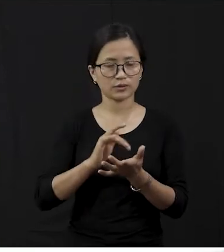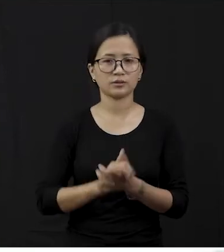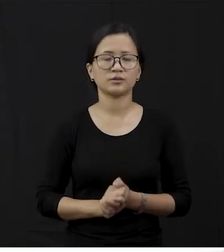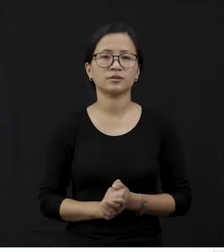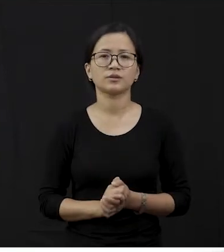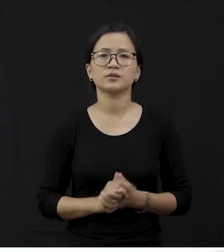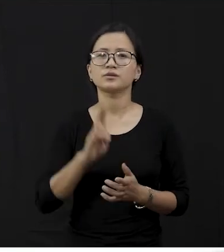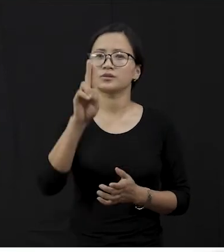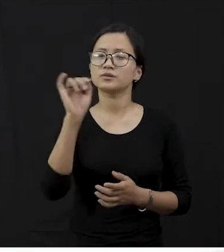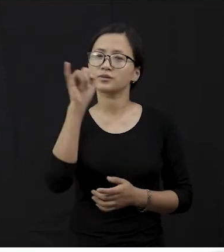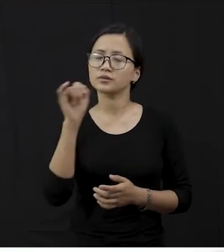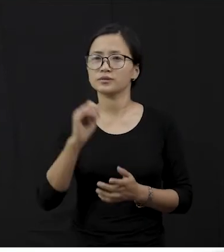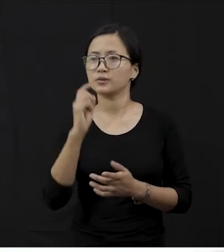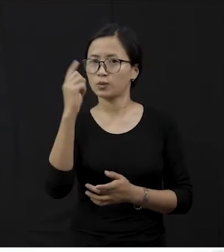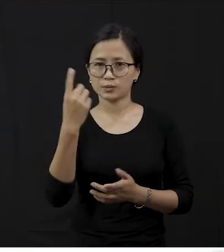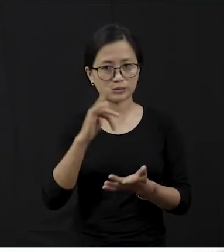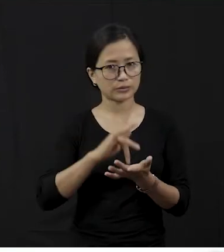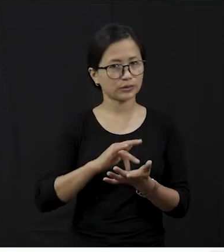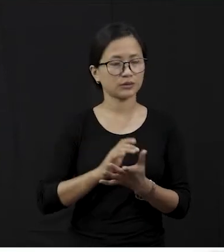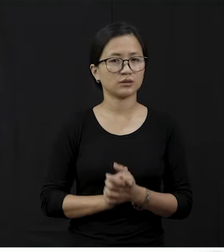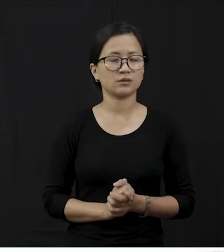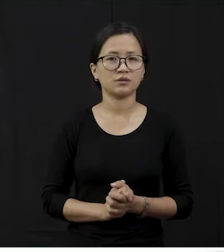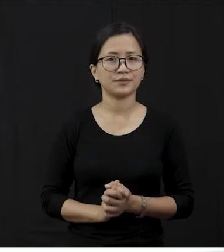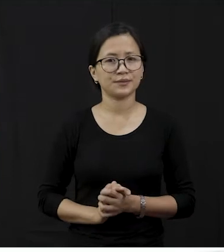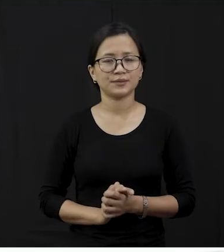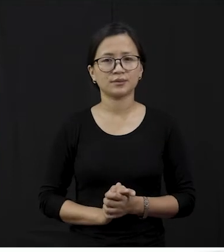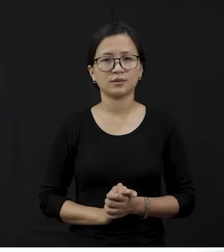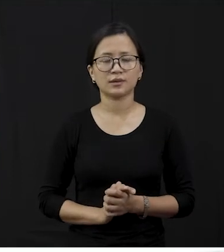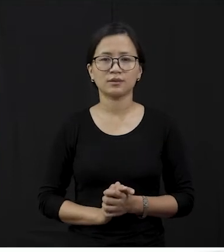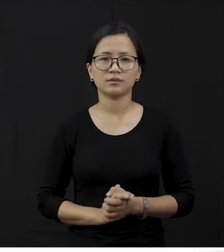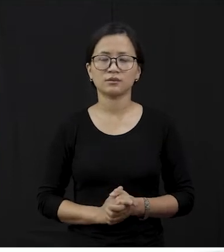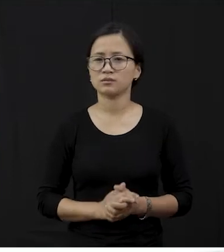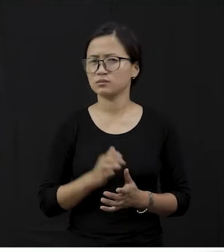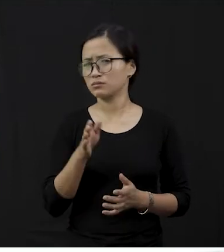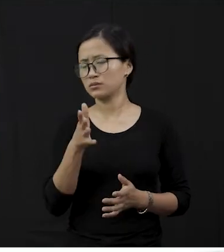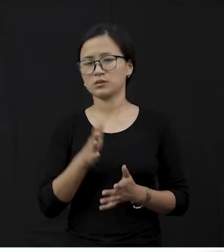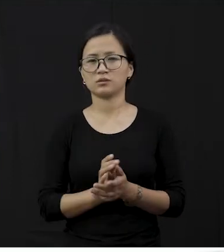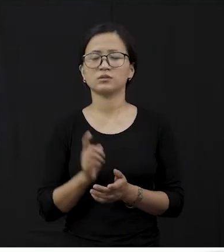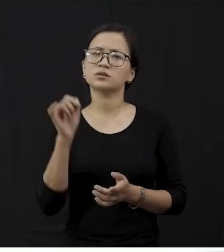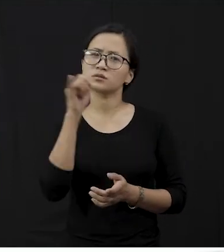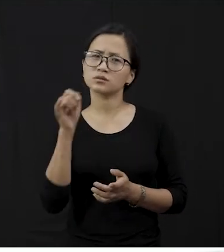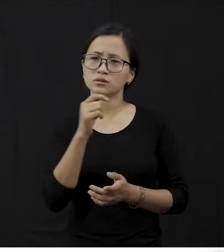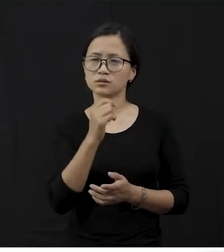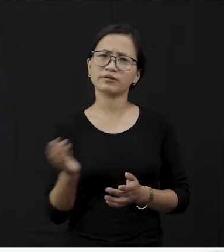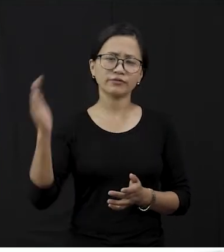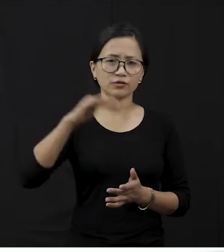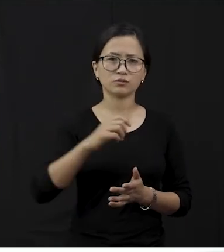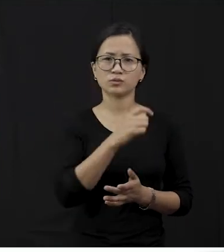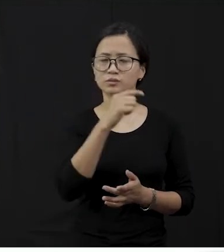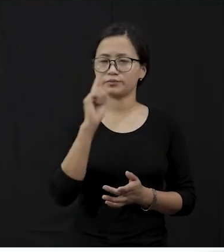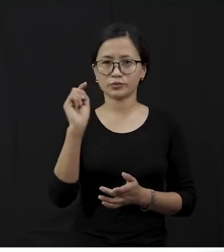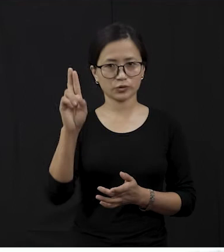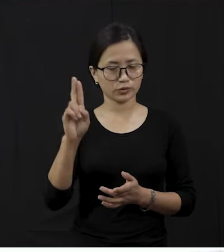2 and 6 are in ones place. Okay? But we can't subtract 6 from 2 because 6 is a bigger